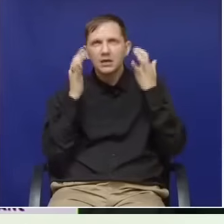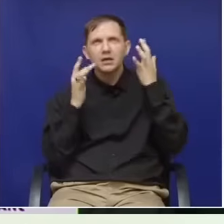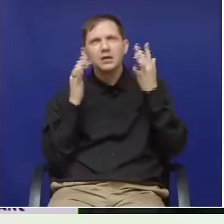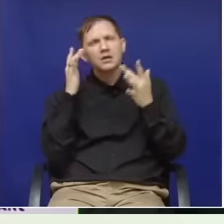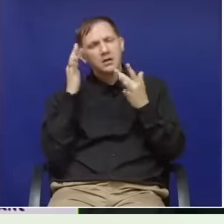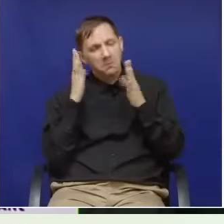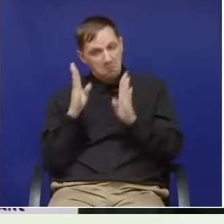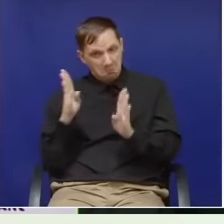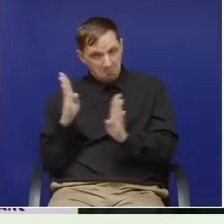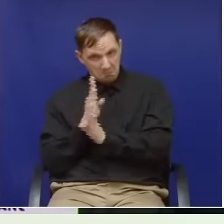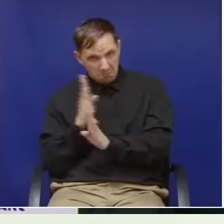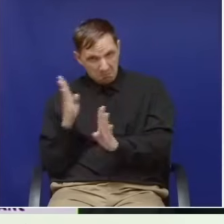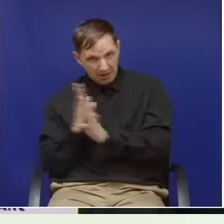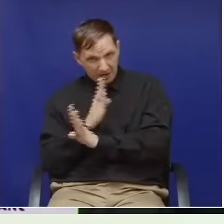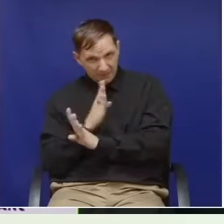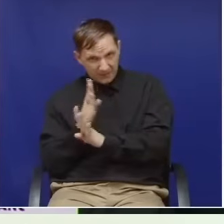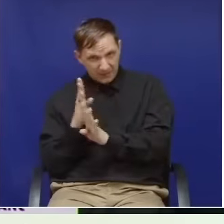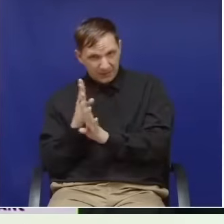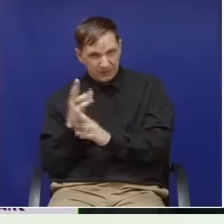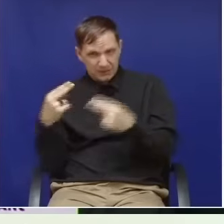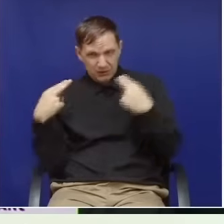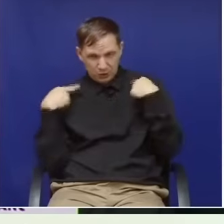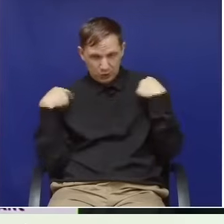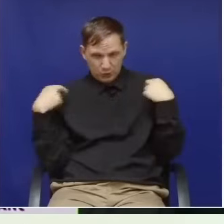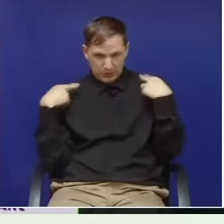private security at our key points?